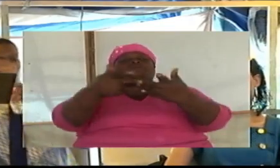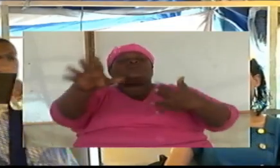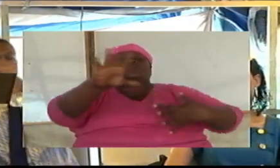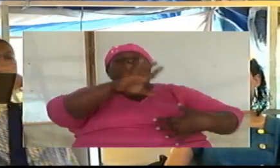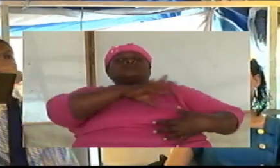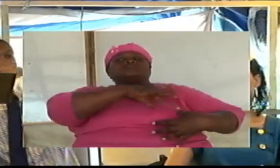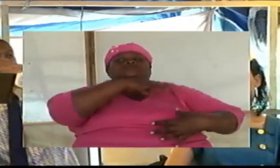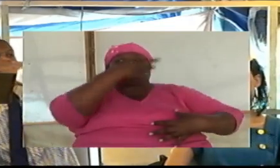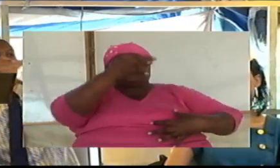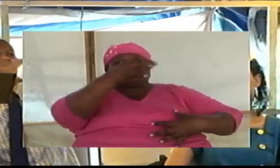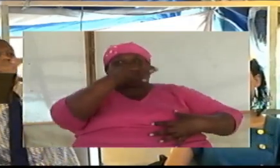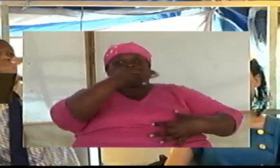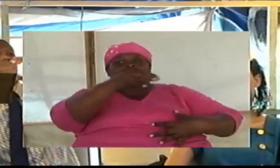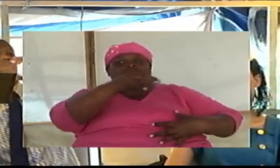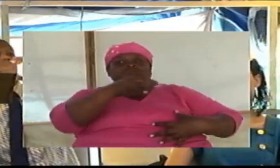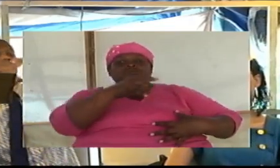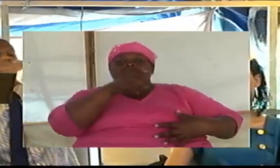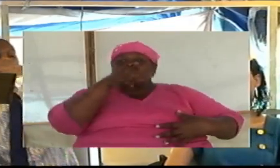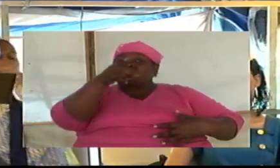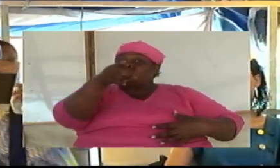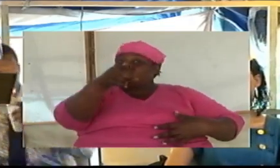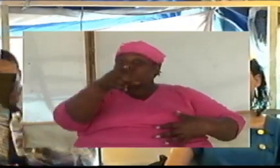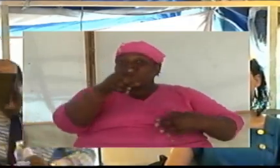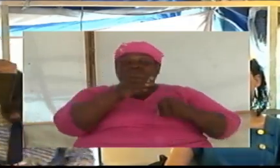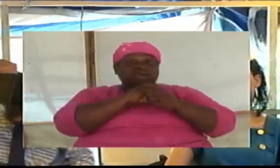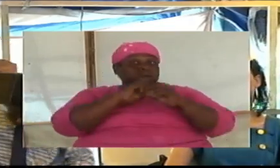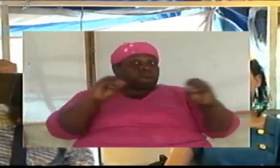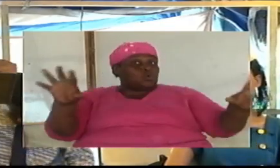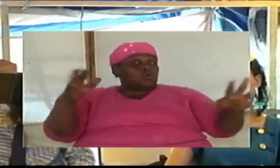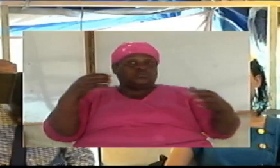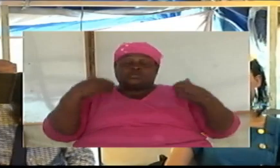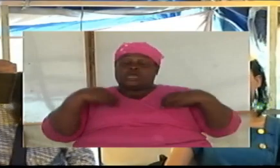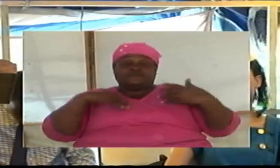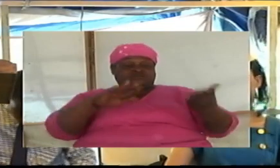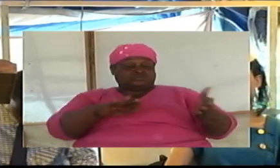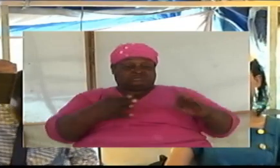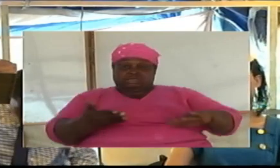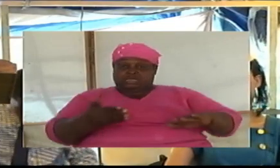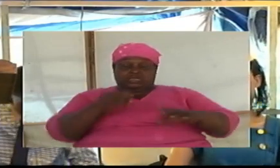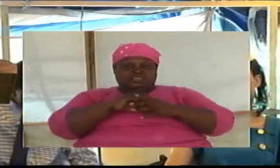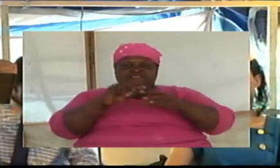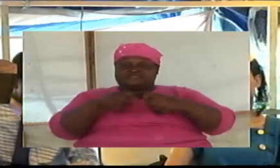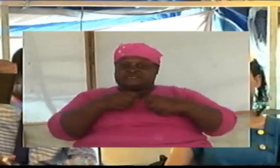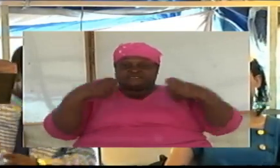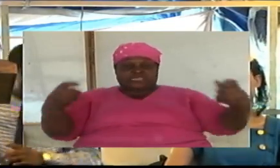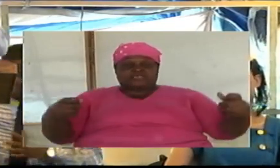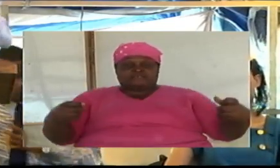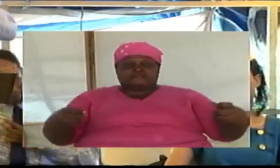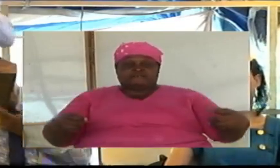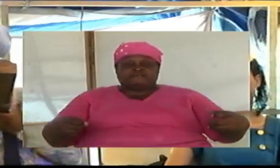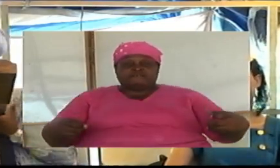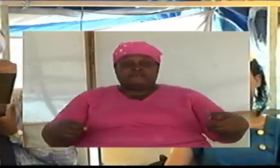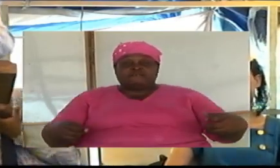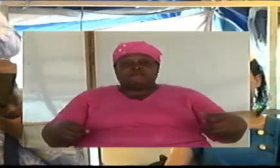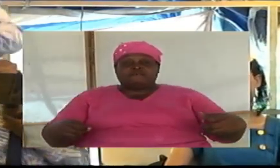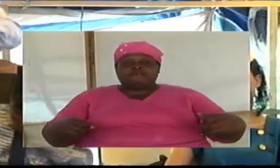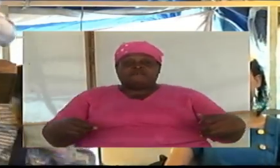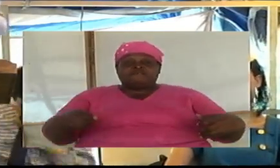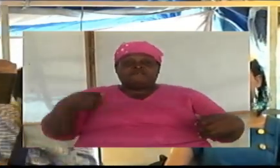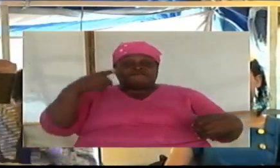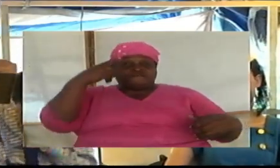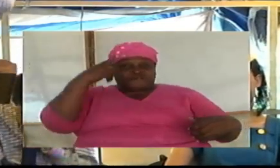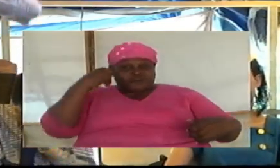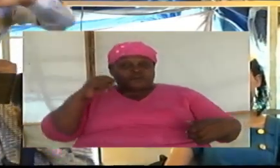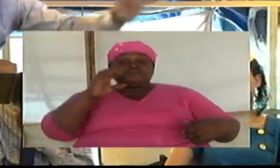Praise the Lord. We don't have to die in sin because the remedy, hallelujah, has been given. It